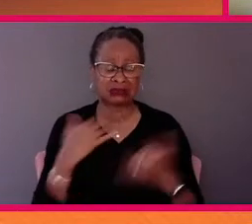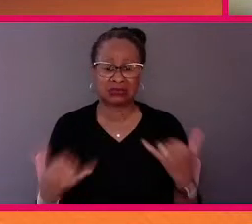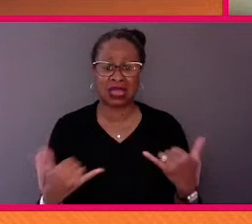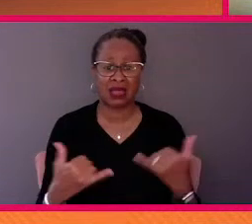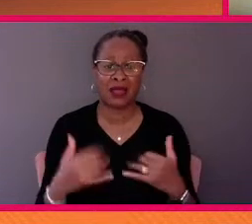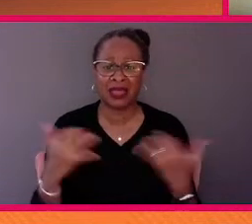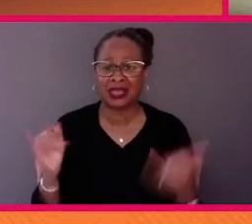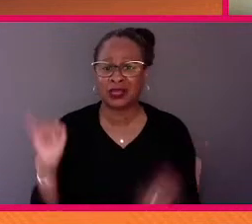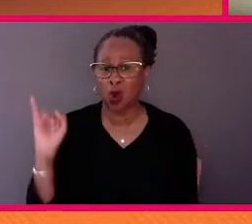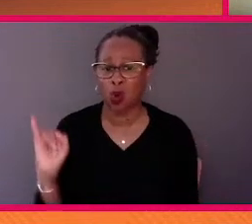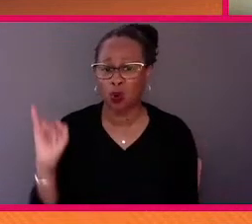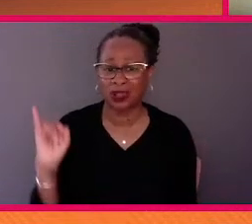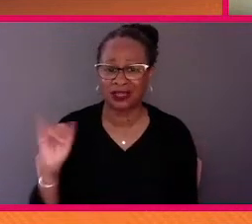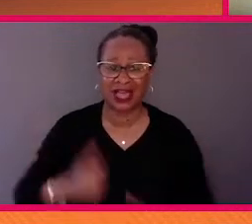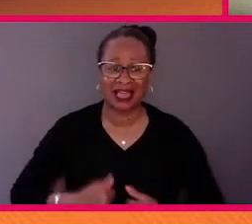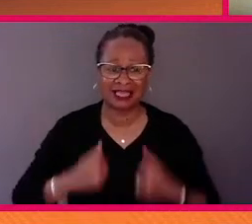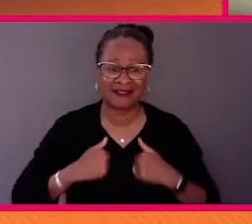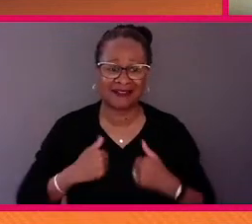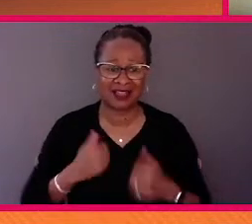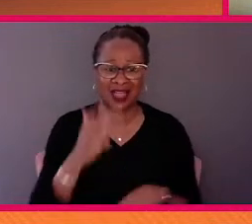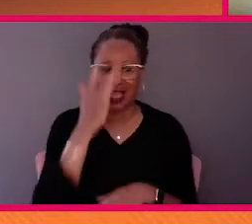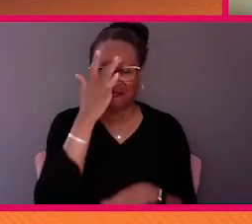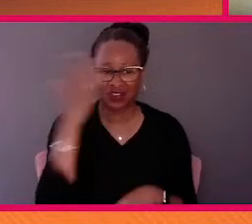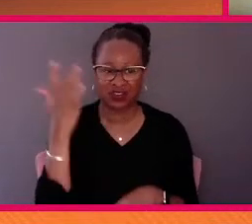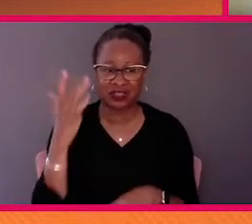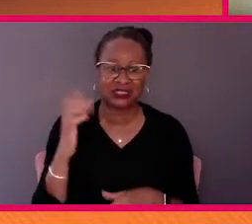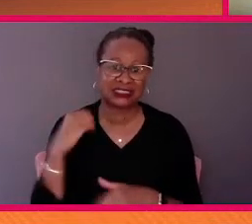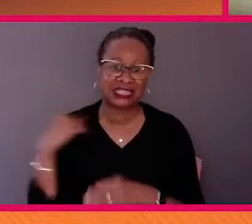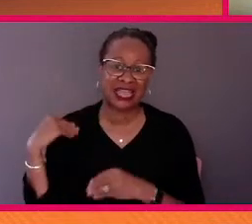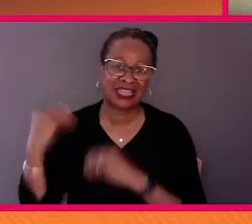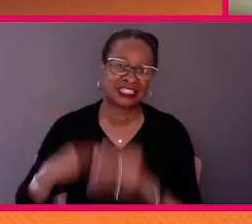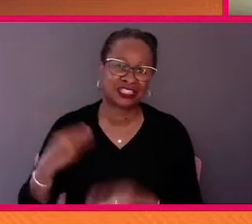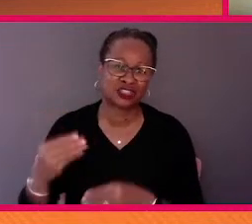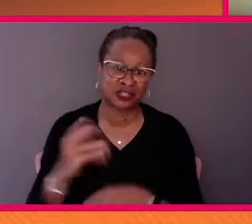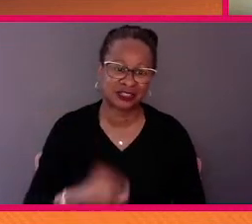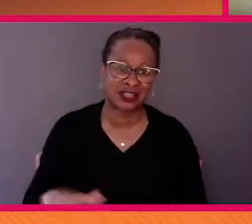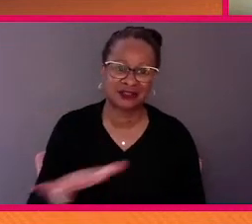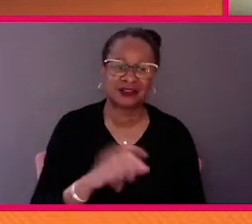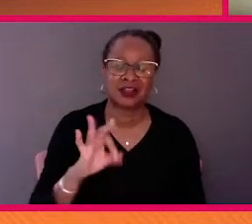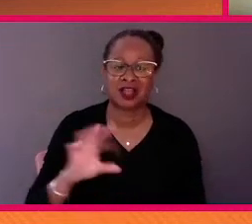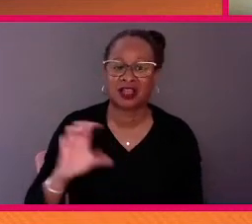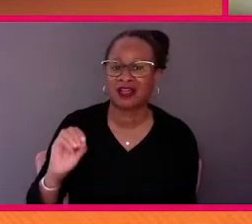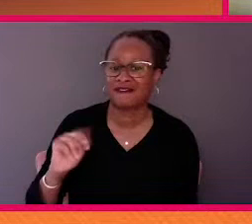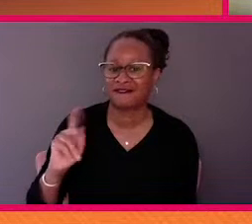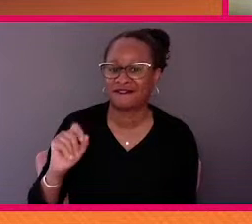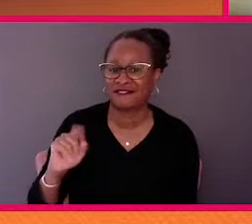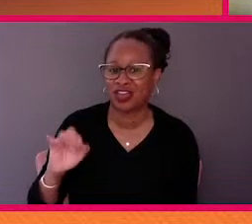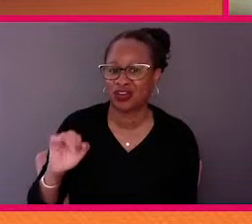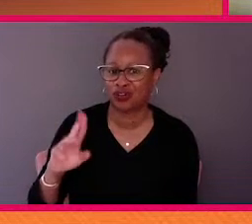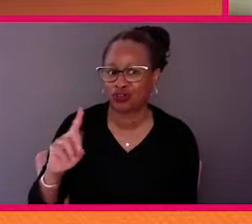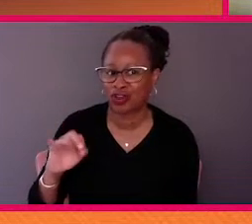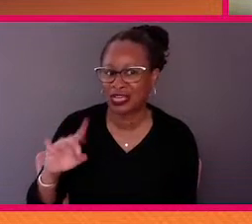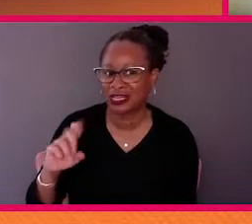which I forgot to mention is also the ancestral space of the Confederated Villages of Lishan.